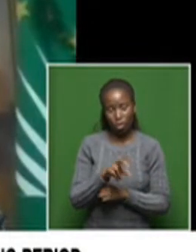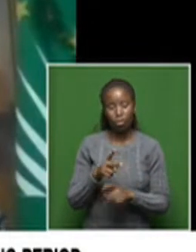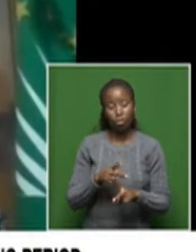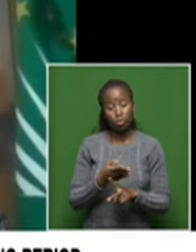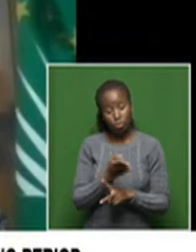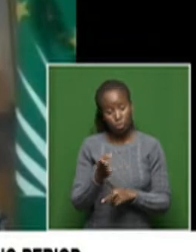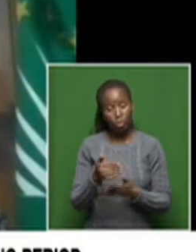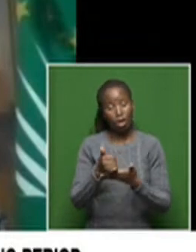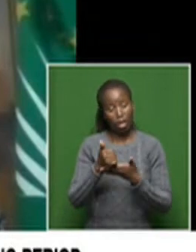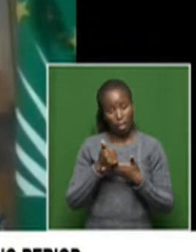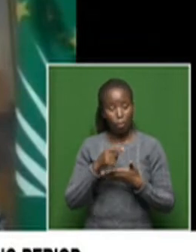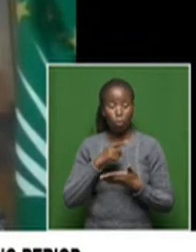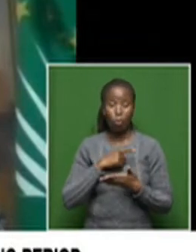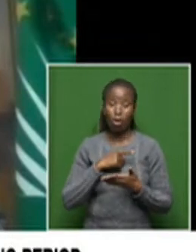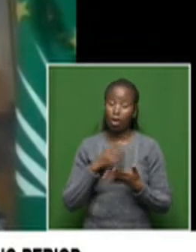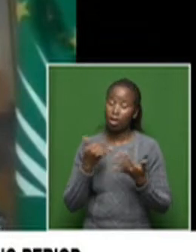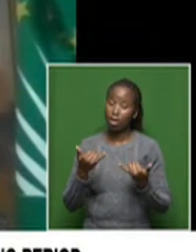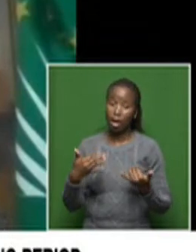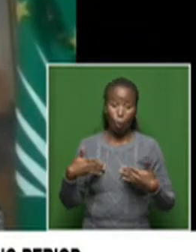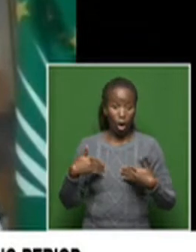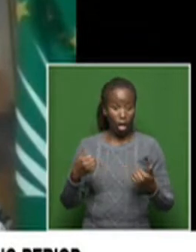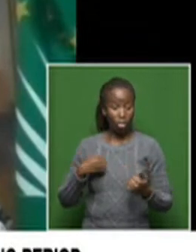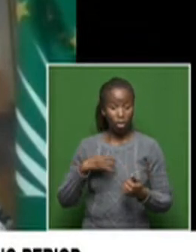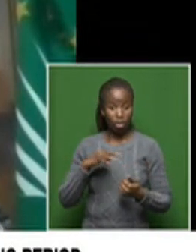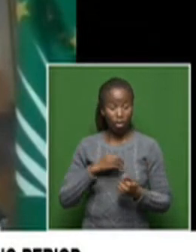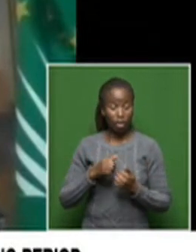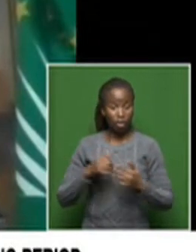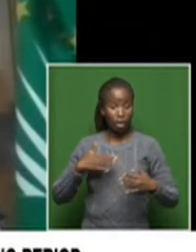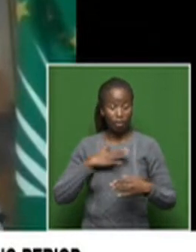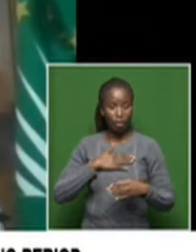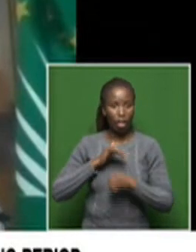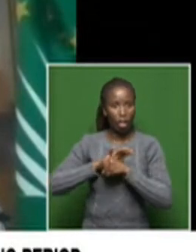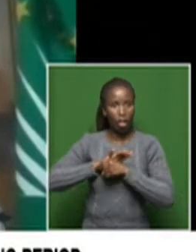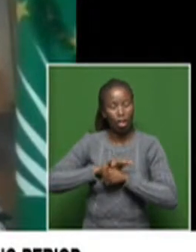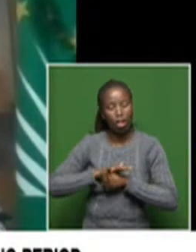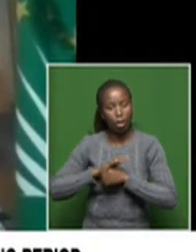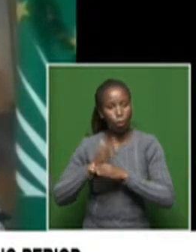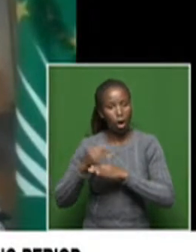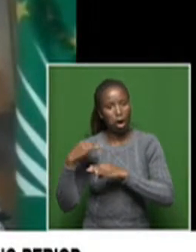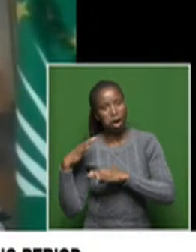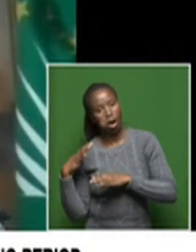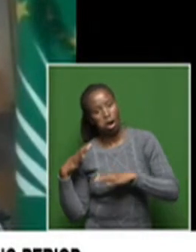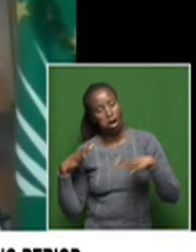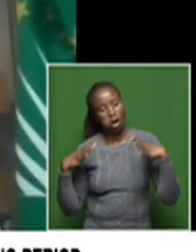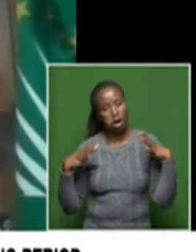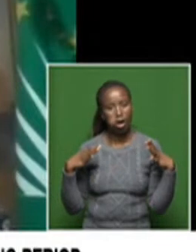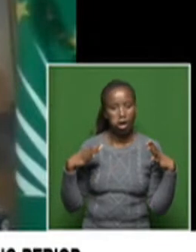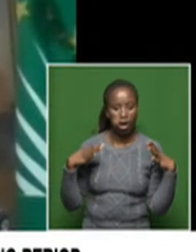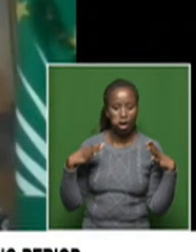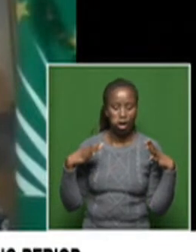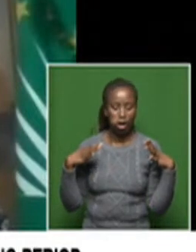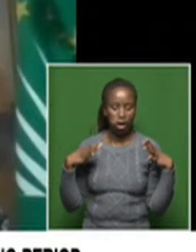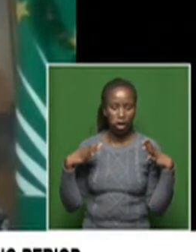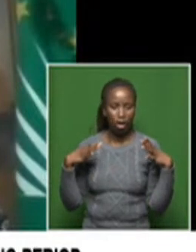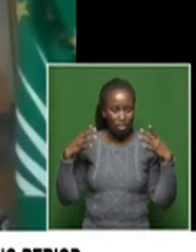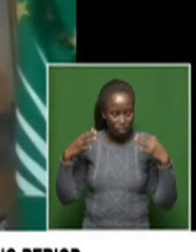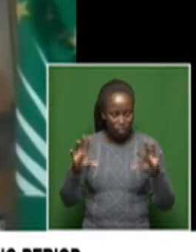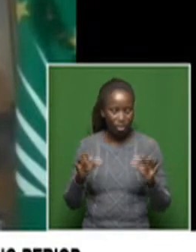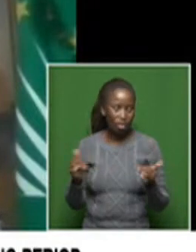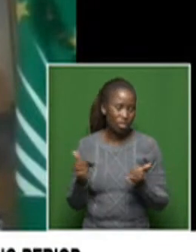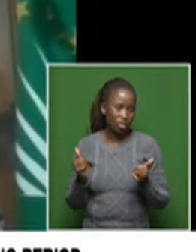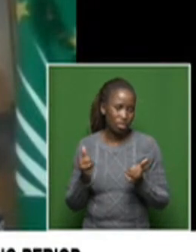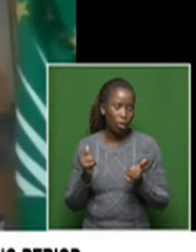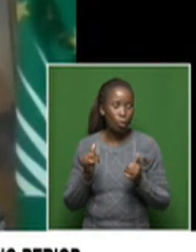health practitioners are starting to be under pressure. What we have done from our side is that we've started to work together